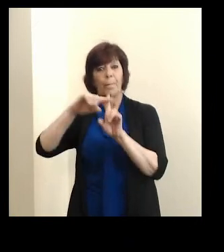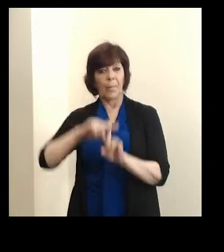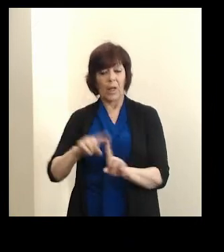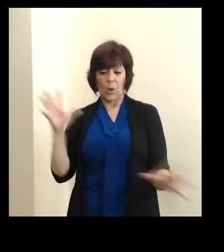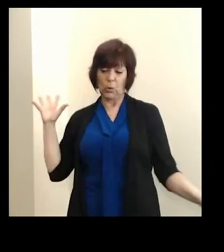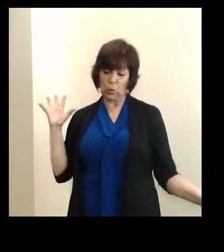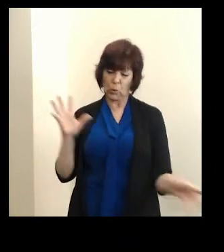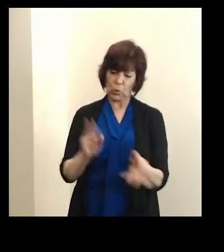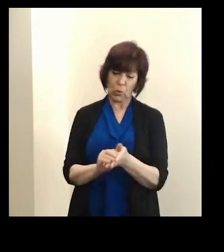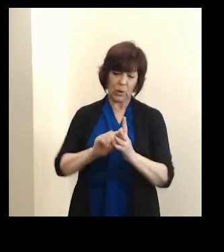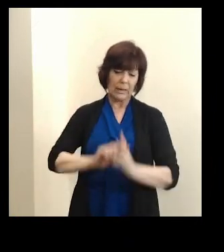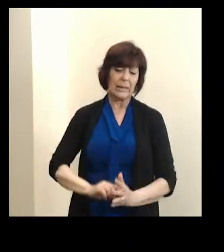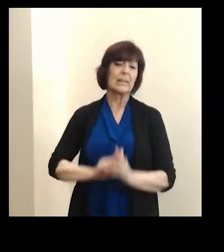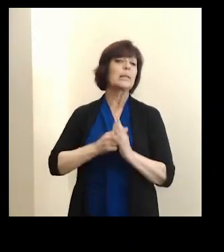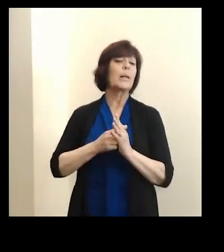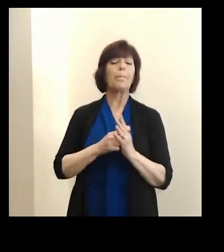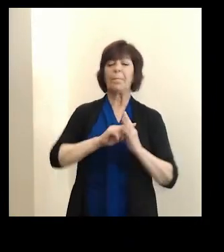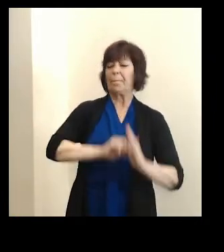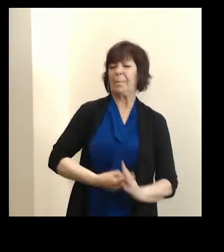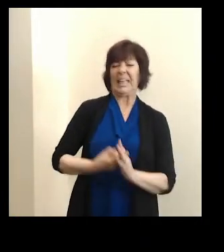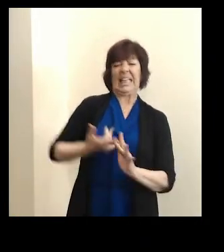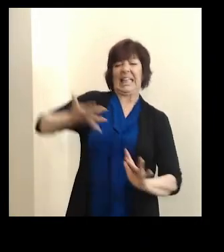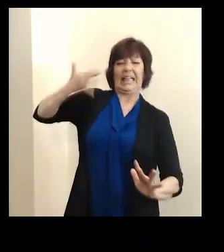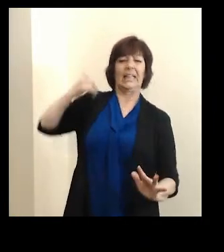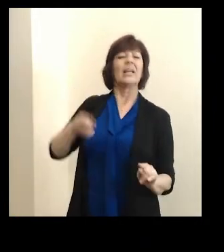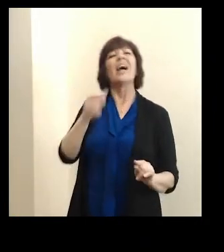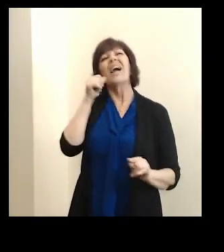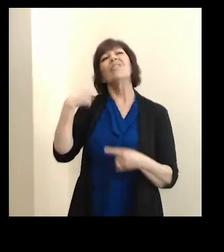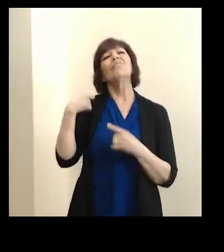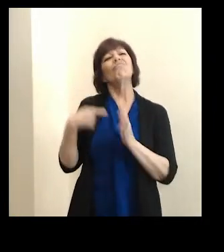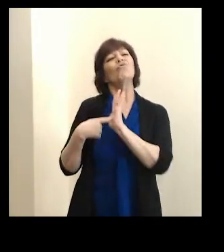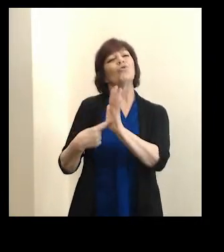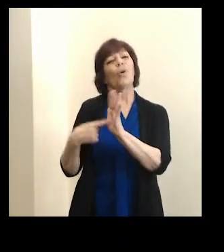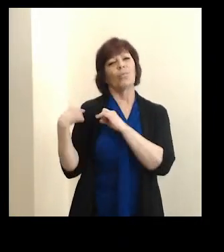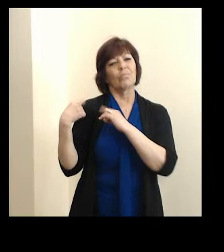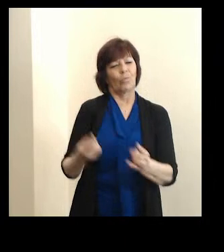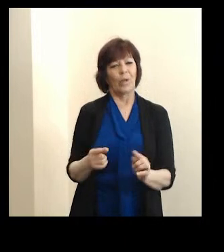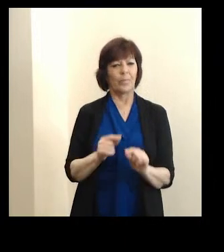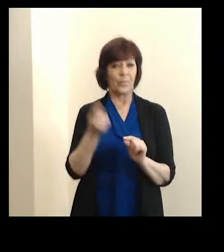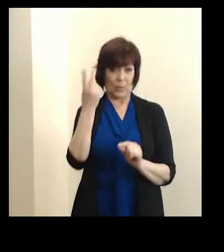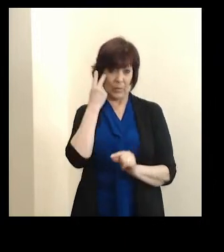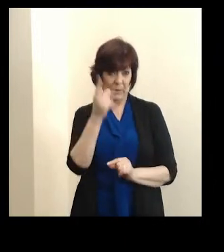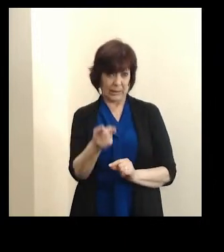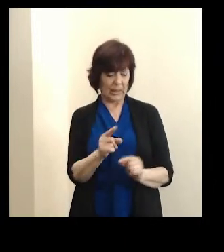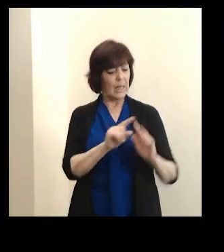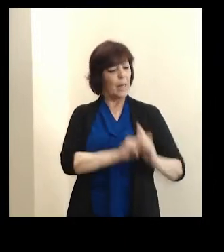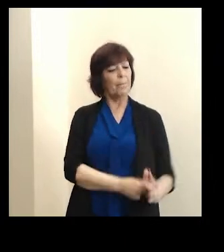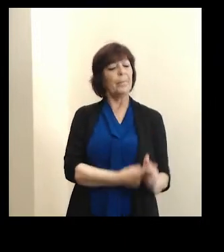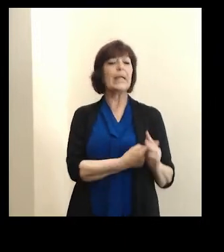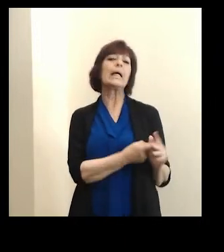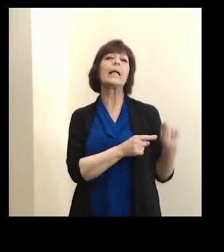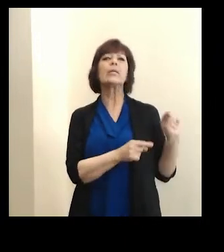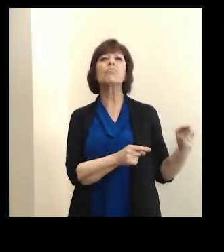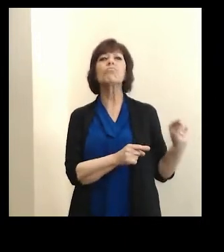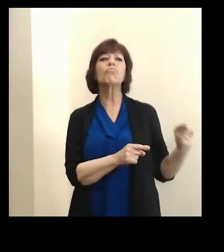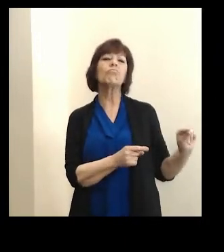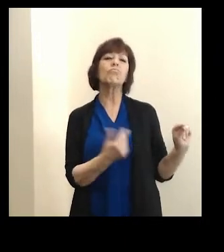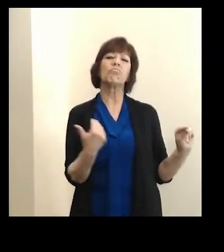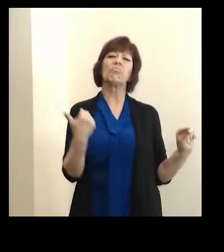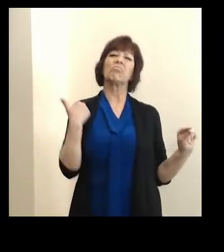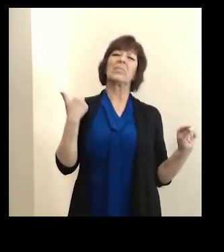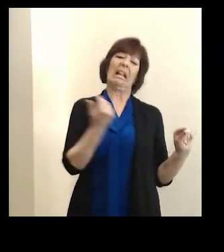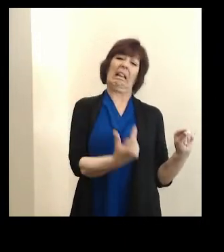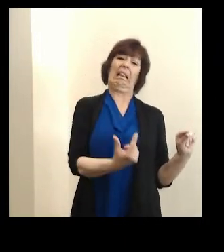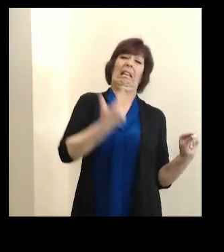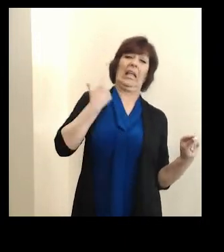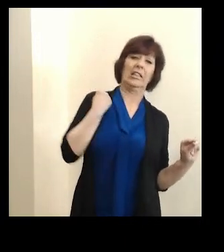total since the beginning of the pandemic. We haven't really shown this in a while. But you will see the beginning of the pandemic in the first